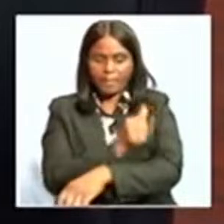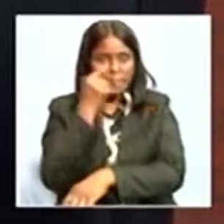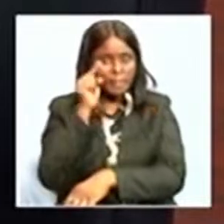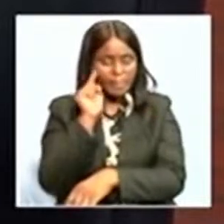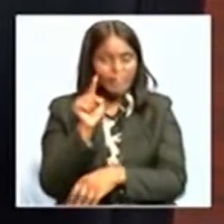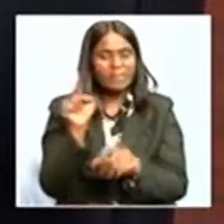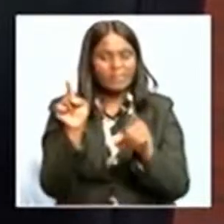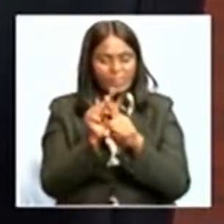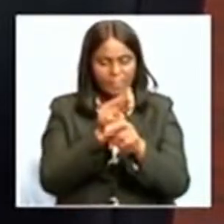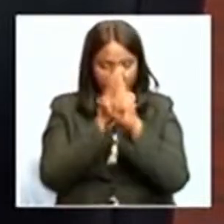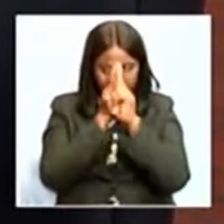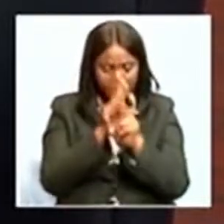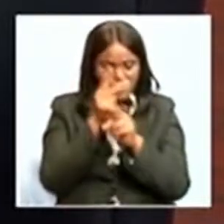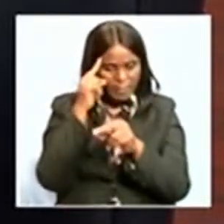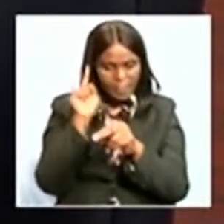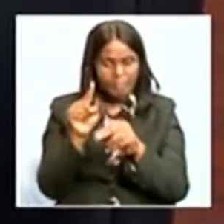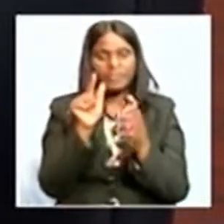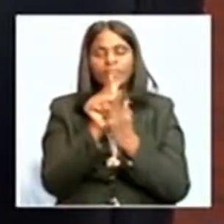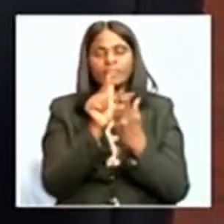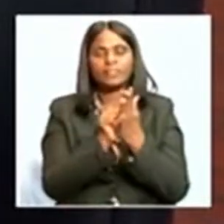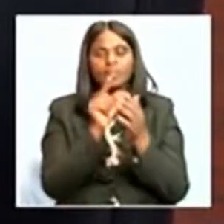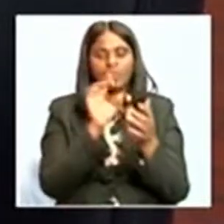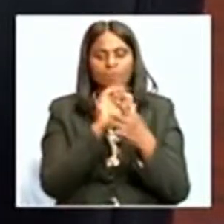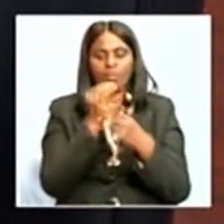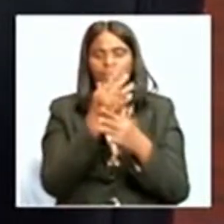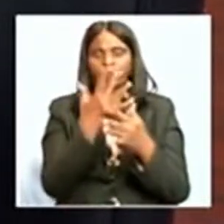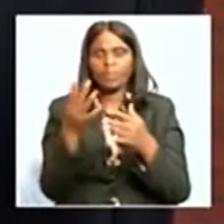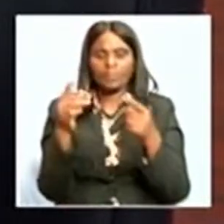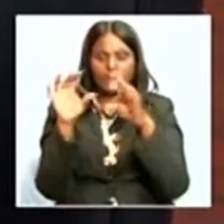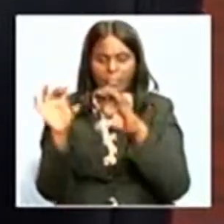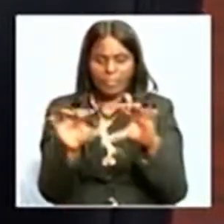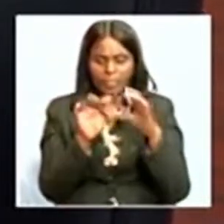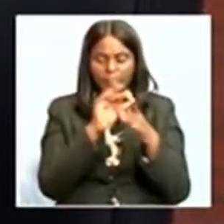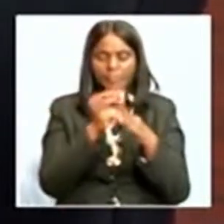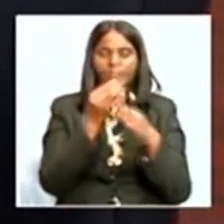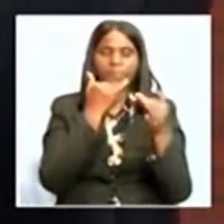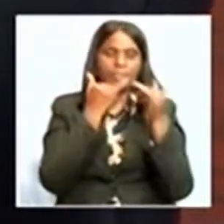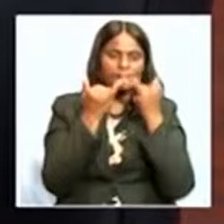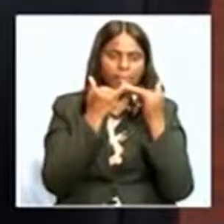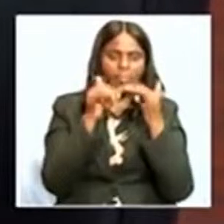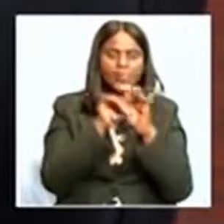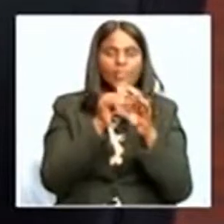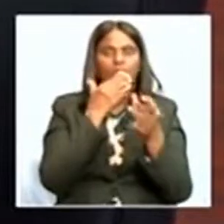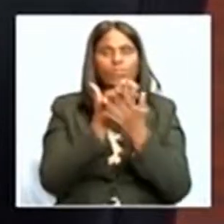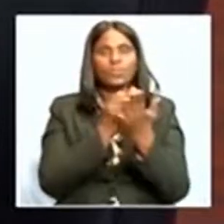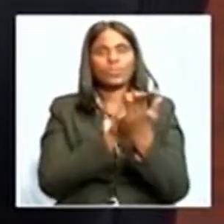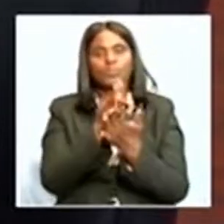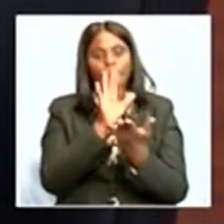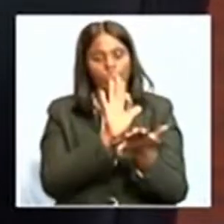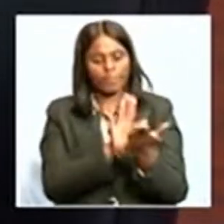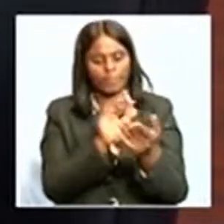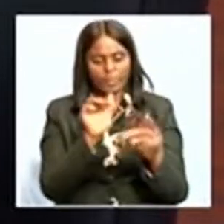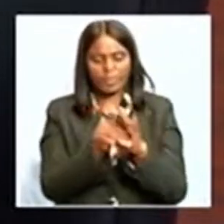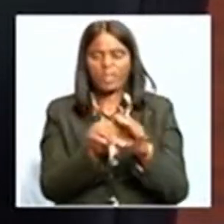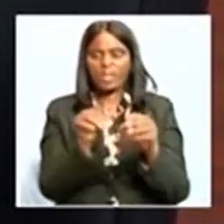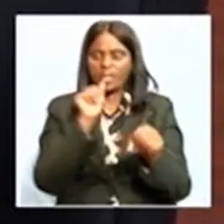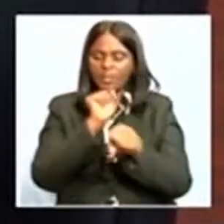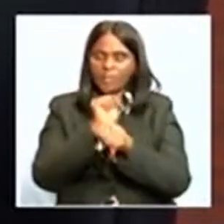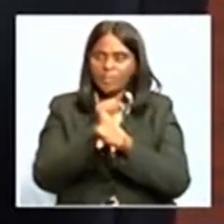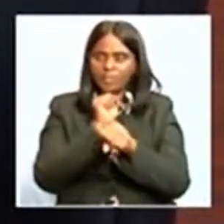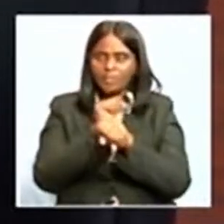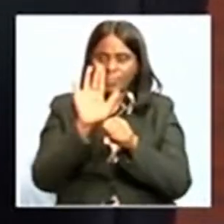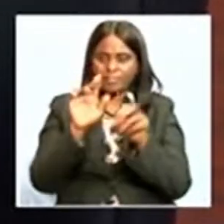or in respect of an act or thing done or omitted to be done in good faith in the exercise